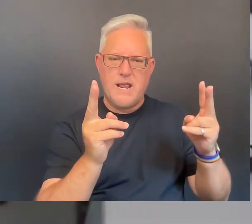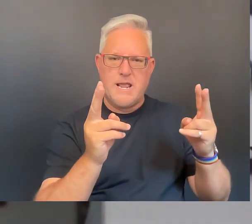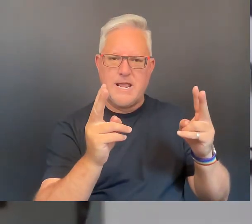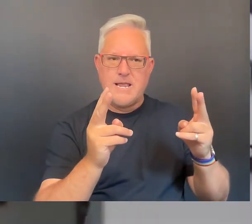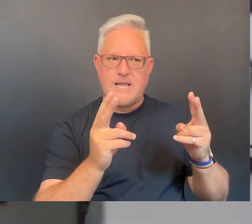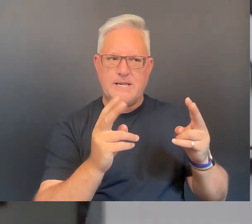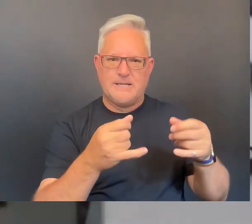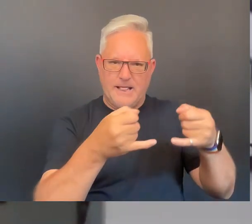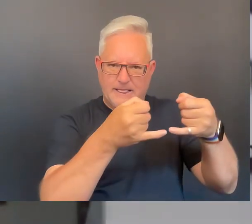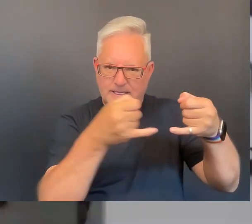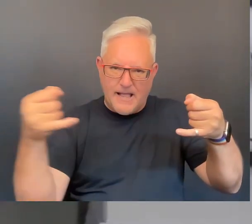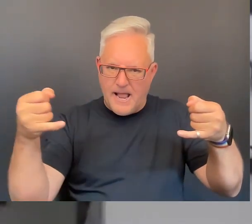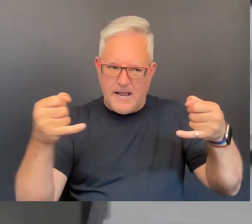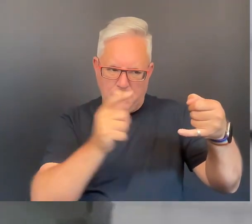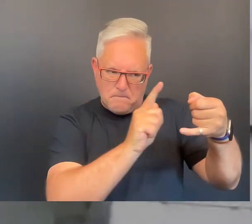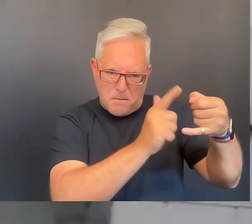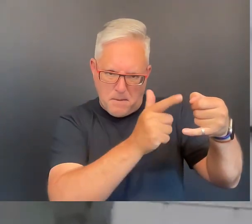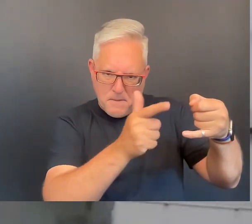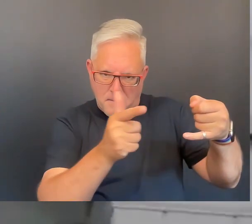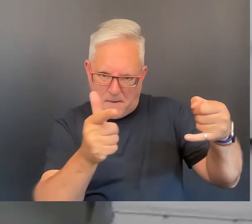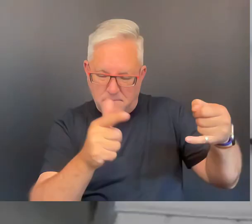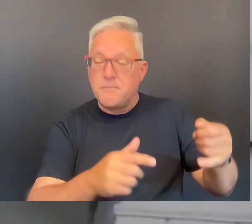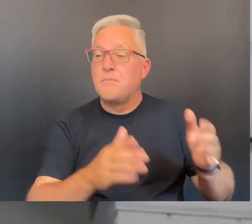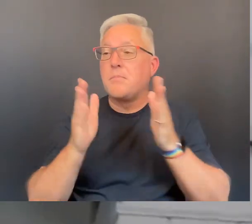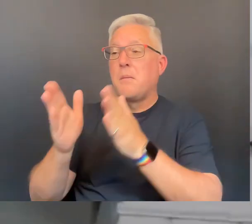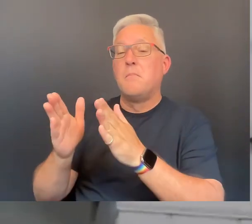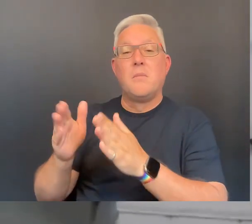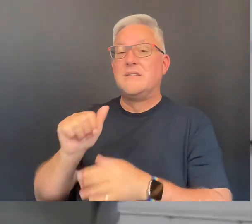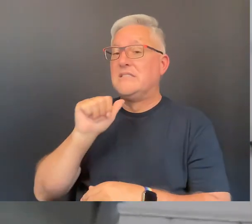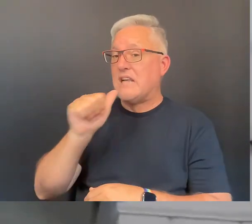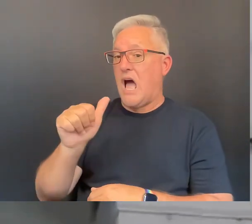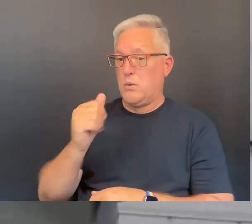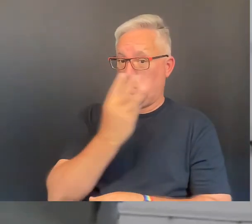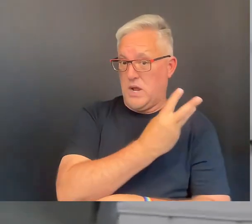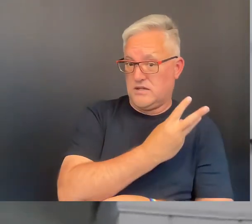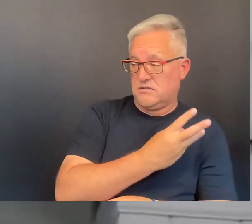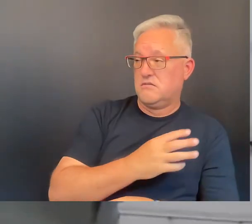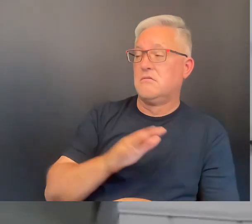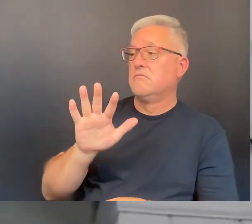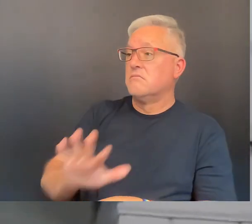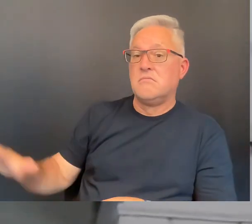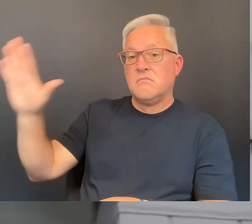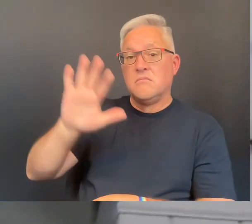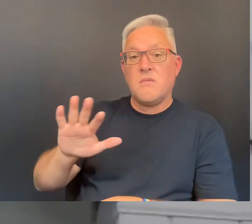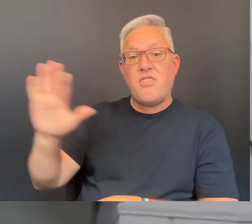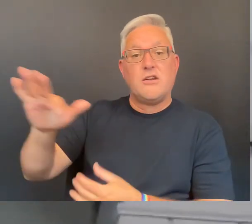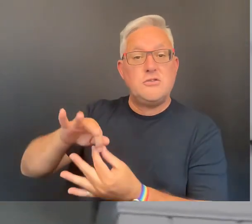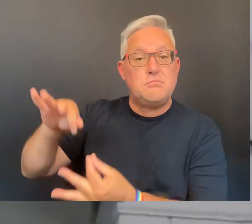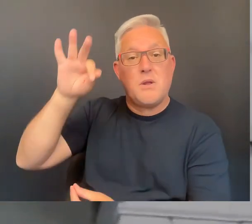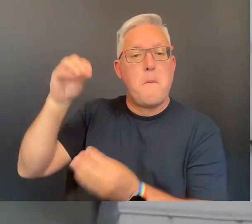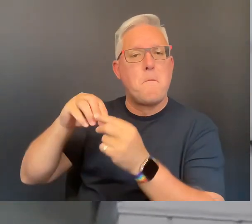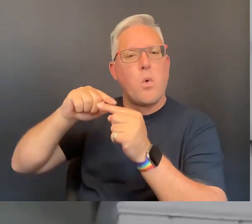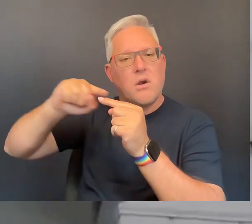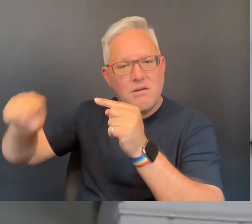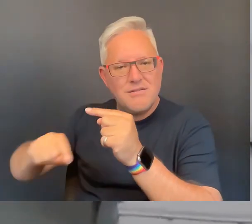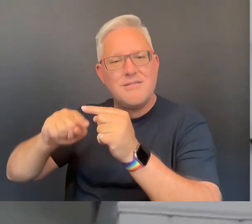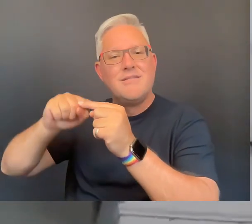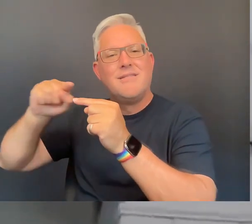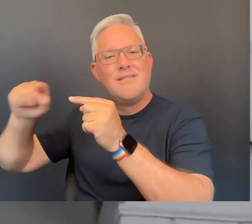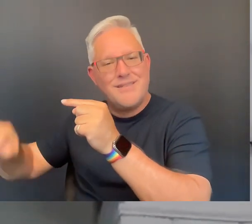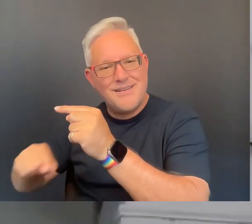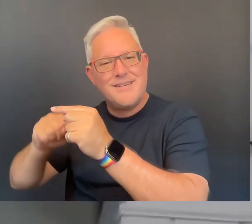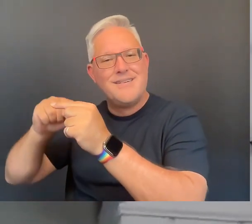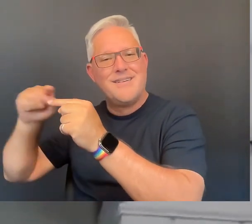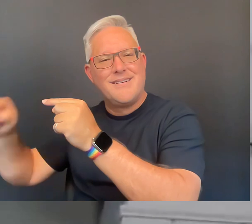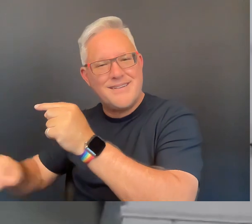non-Western spirituality. And it's just been very helpful for me to think